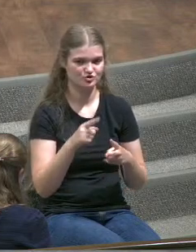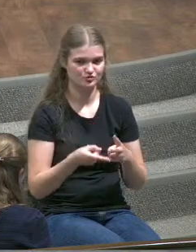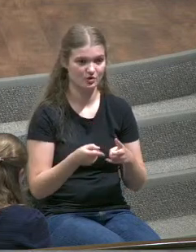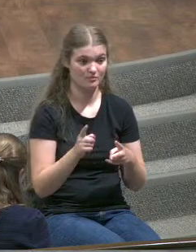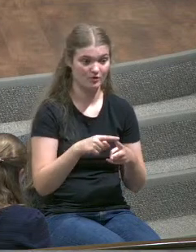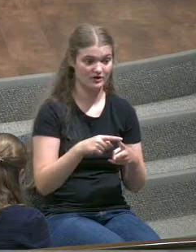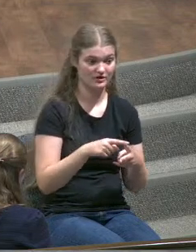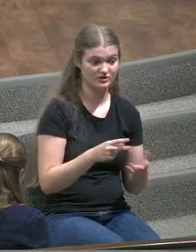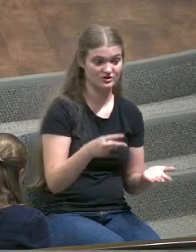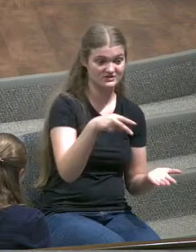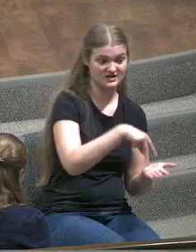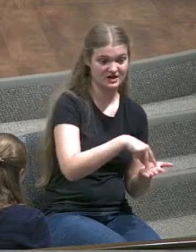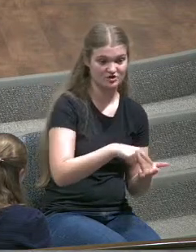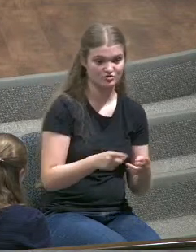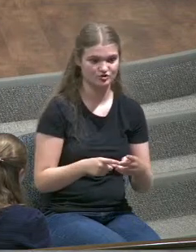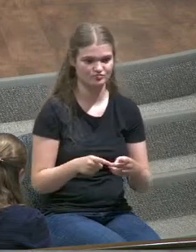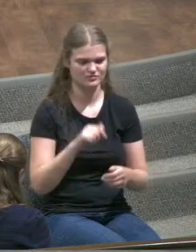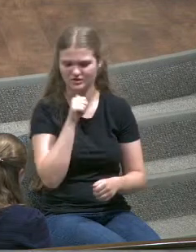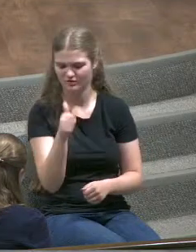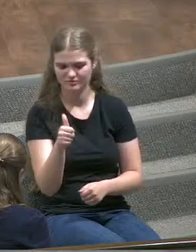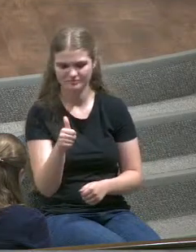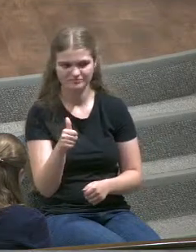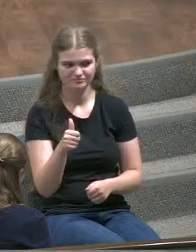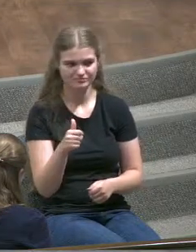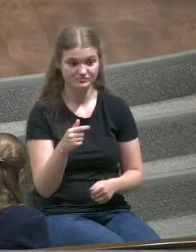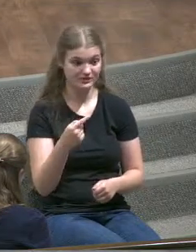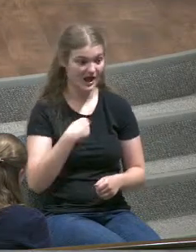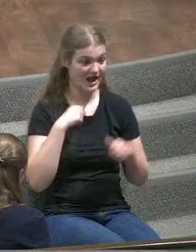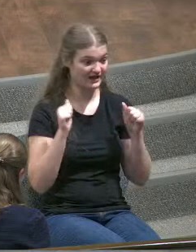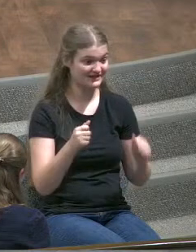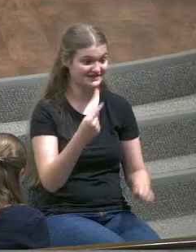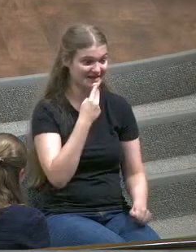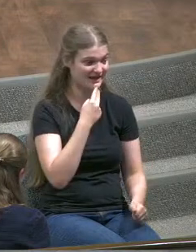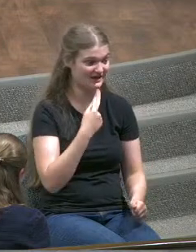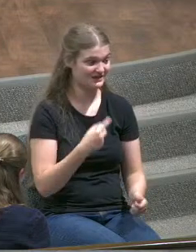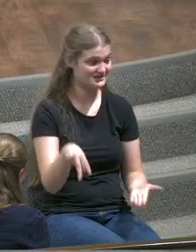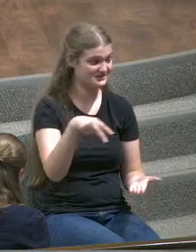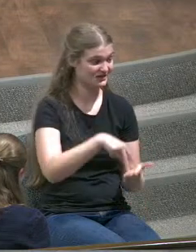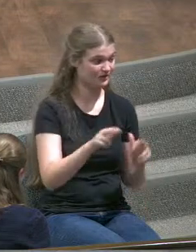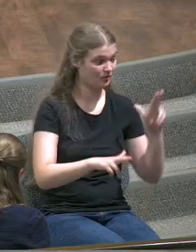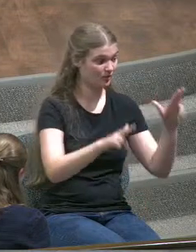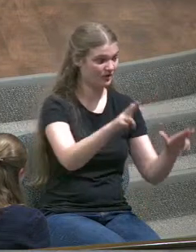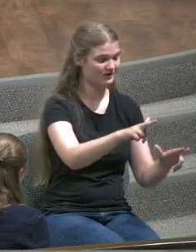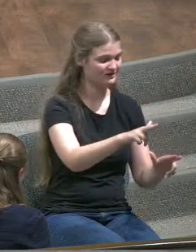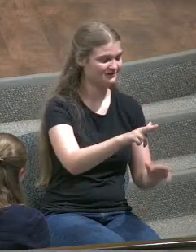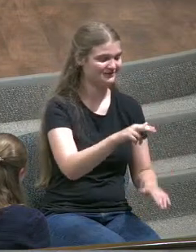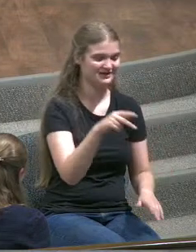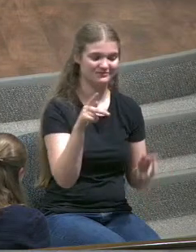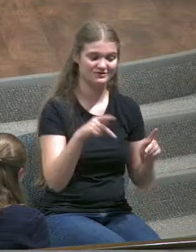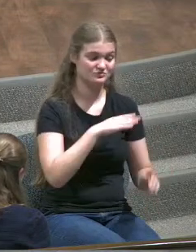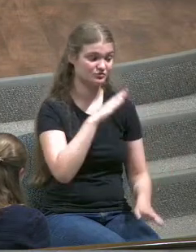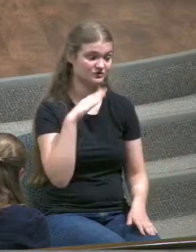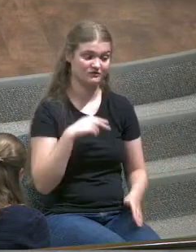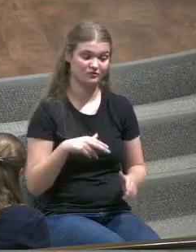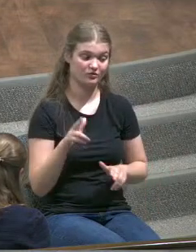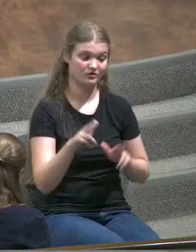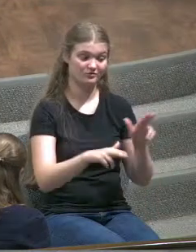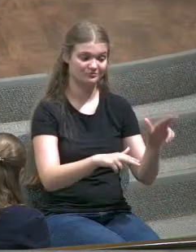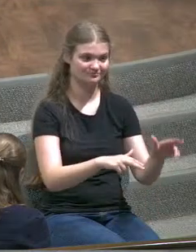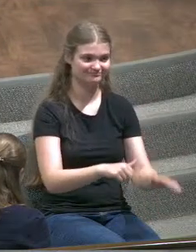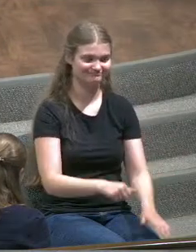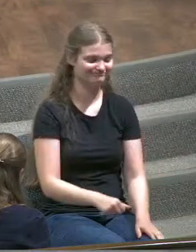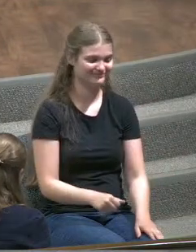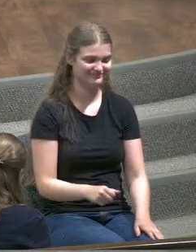it all day long. I could have somebody that can't walk and I can say all day long, get up and walk, and they're never going to get up and walk, right?